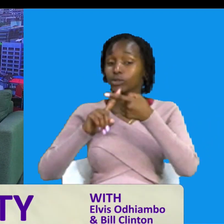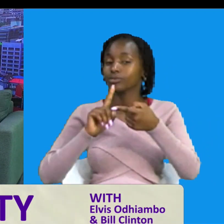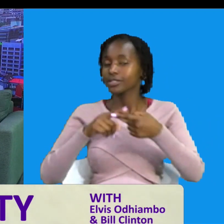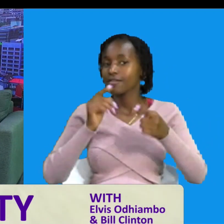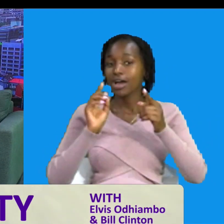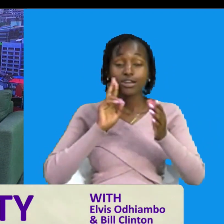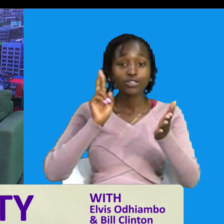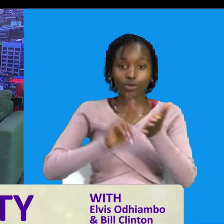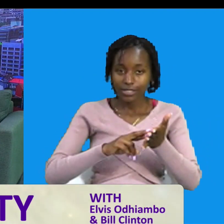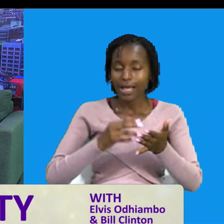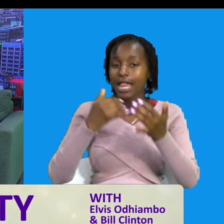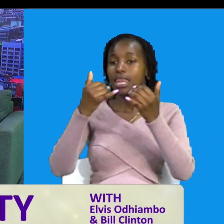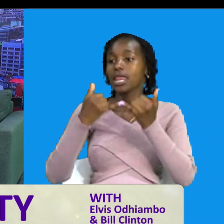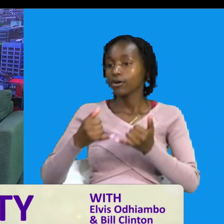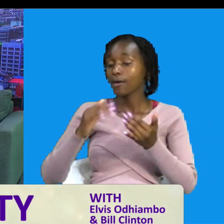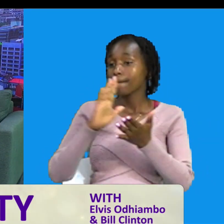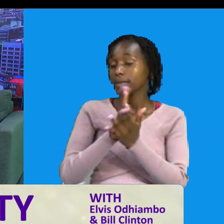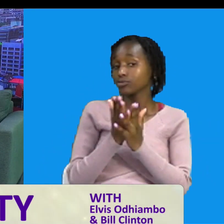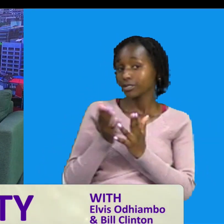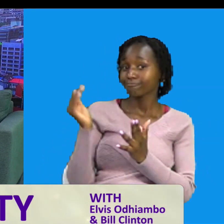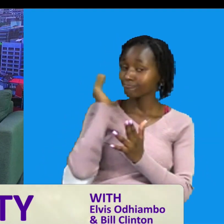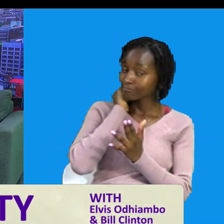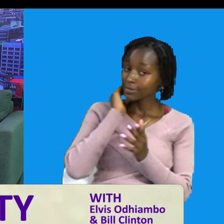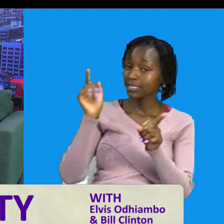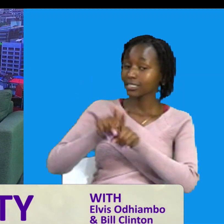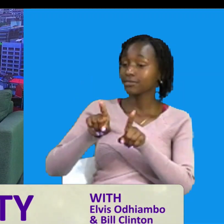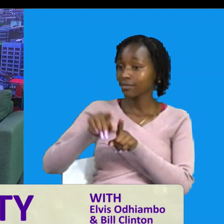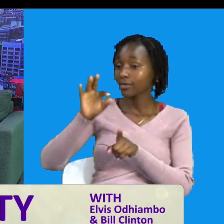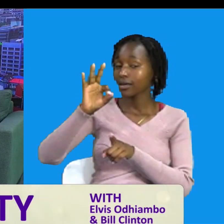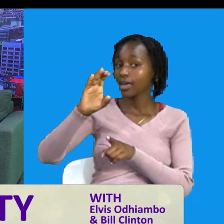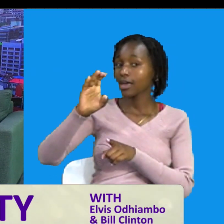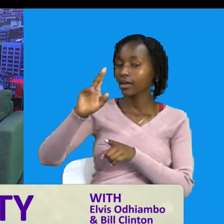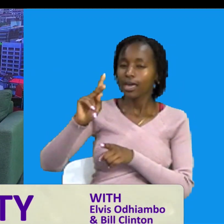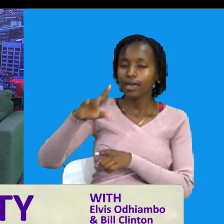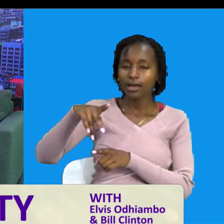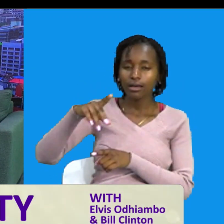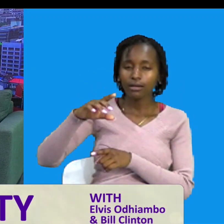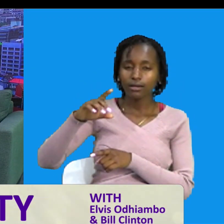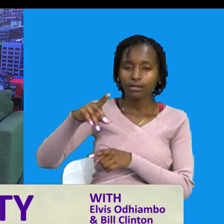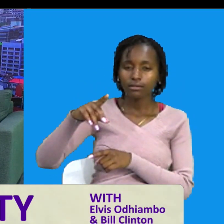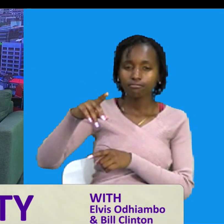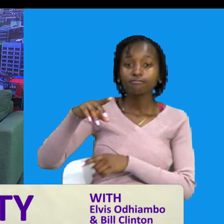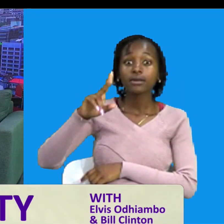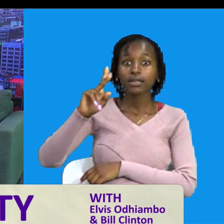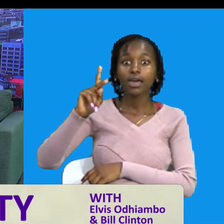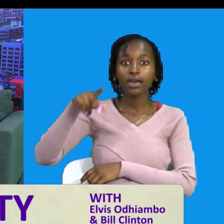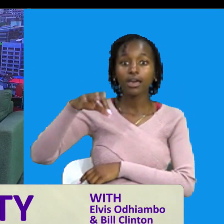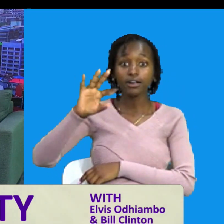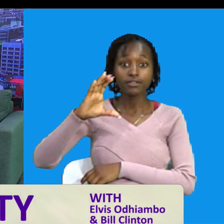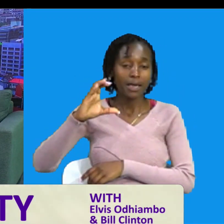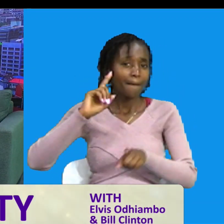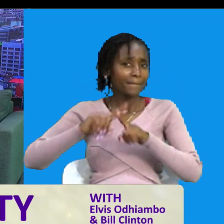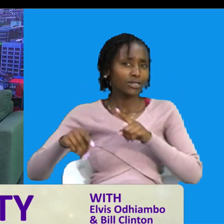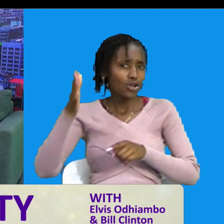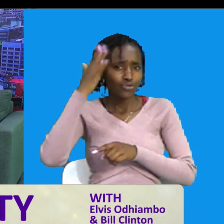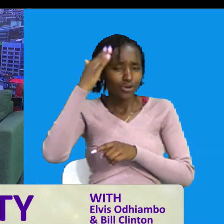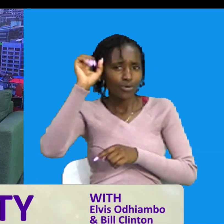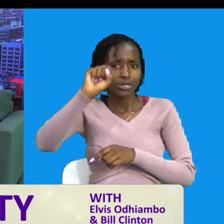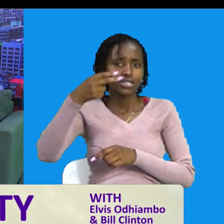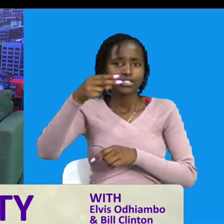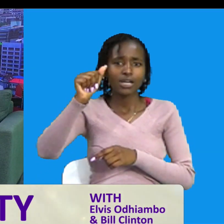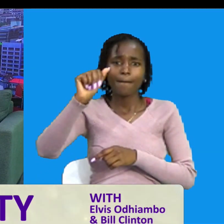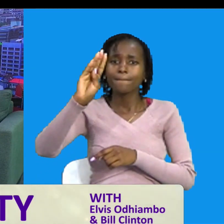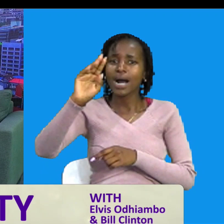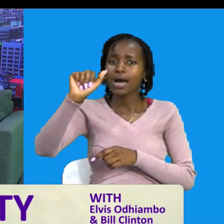Shabana FC, they are promoted to the KPL after doing really well in the National Super League. For Shabana, things have not been going really well, and up until they